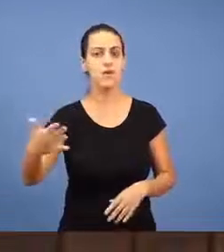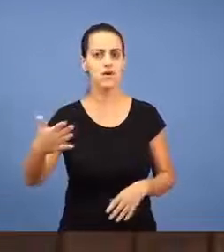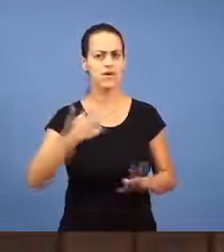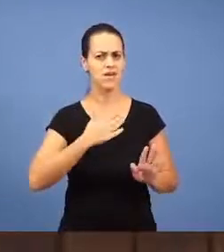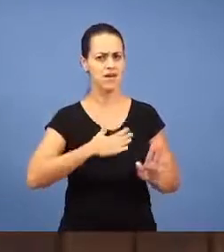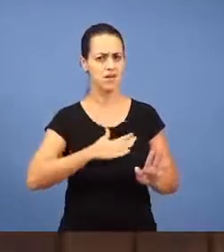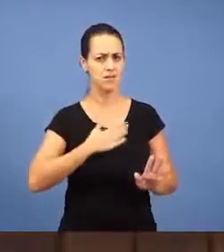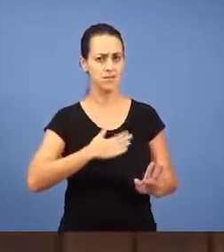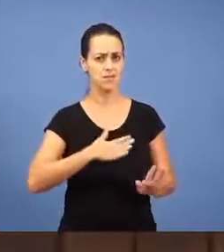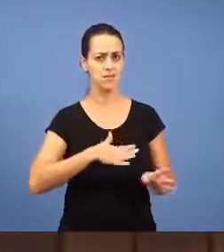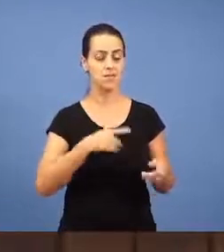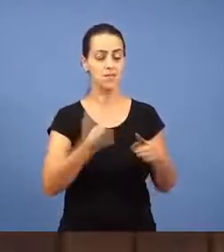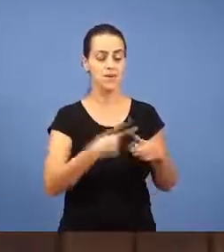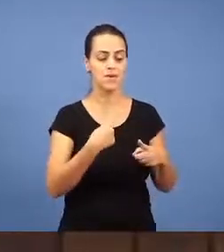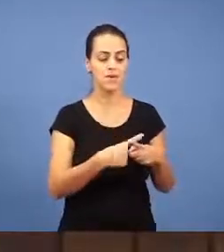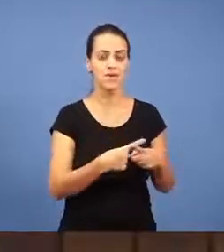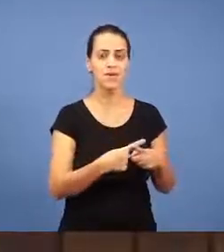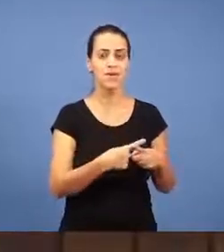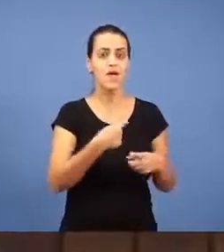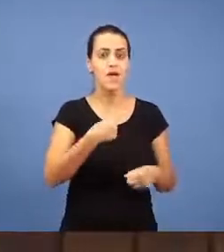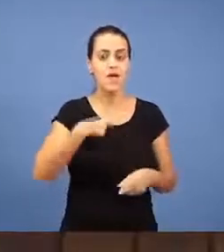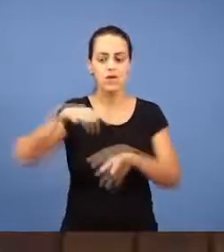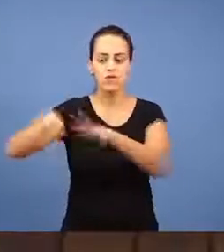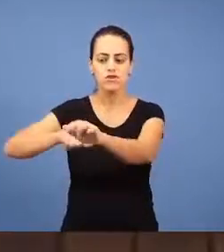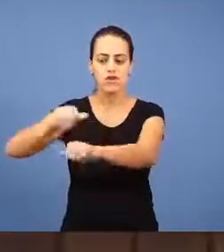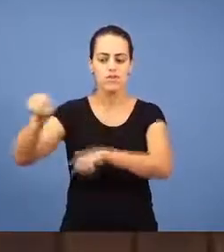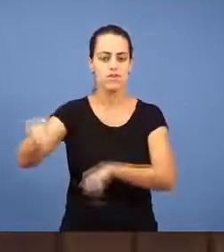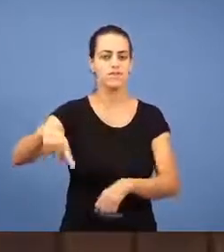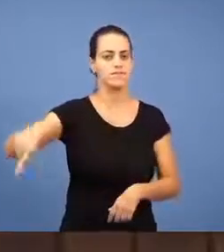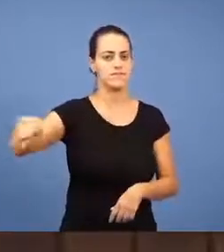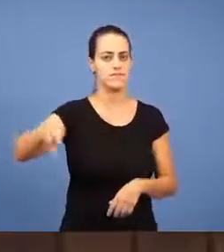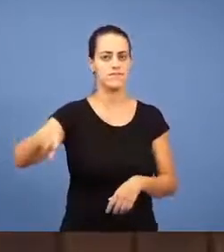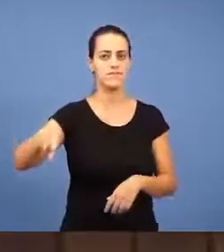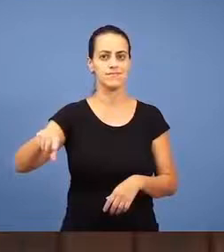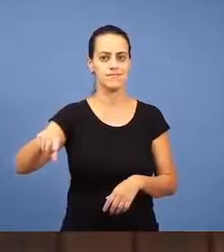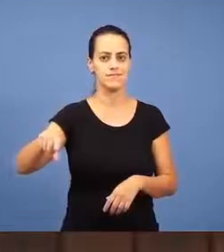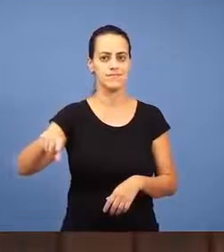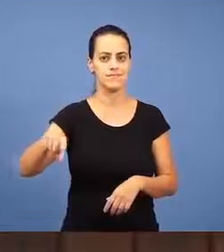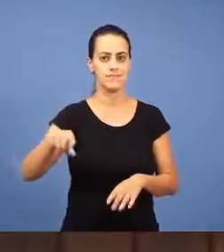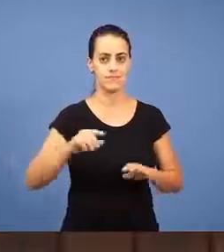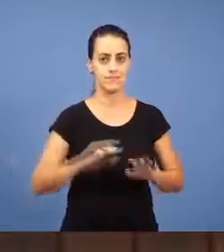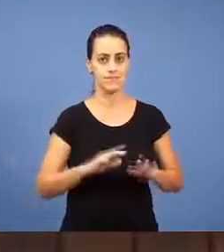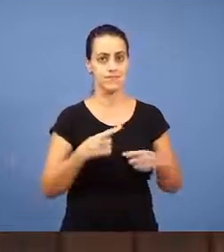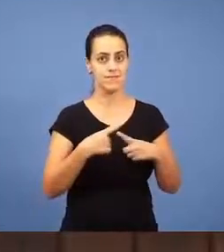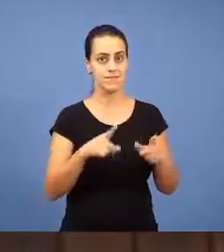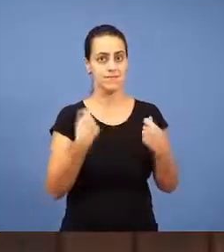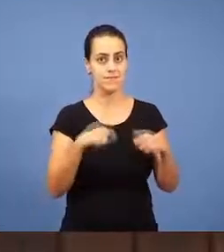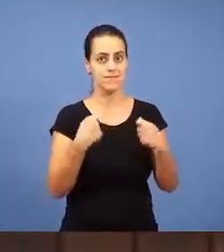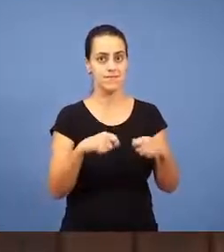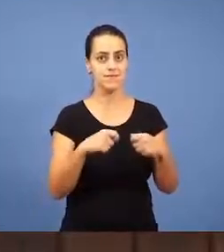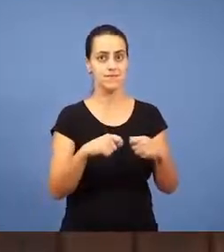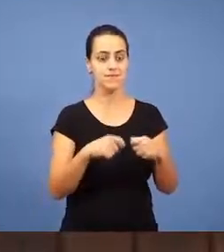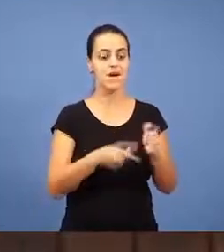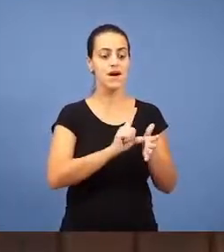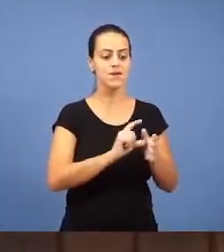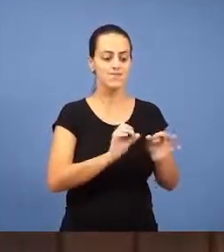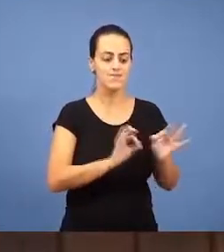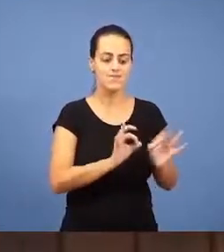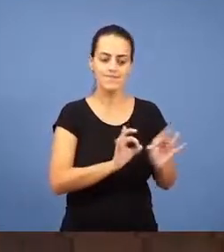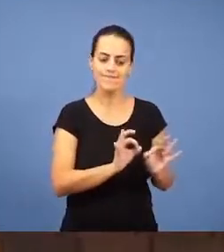Don't be concerned with those that left, because my servants, I'm going to bring them into the church. But first you